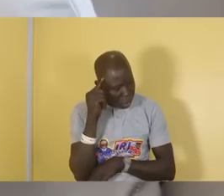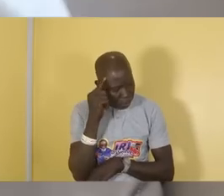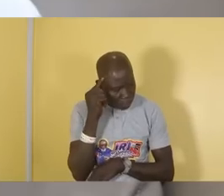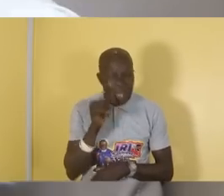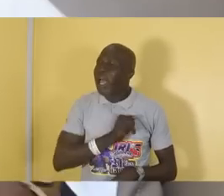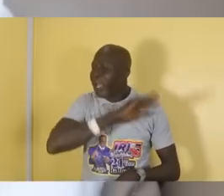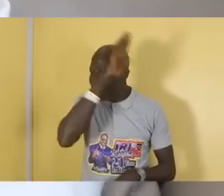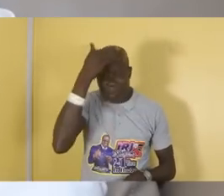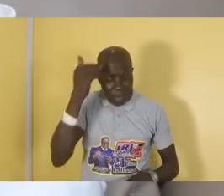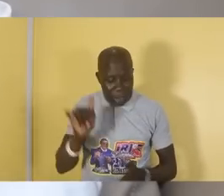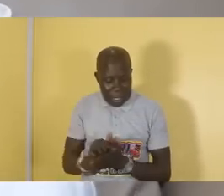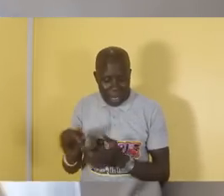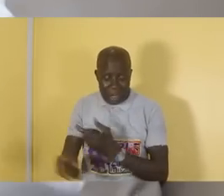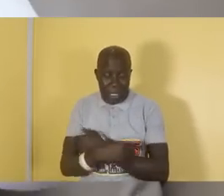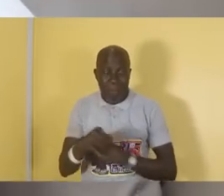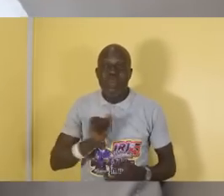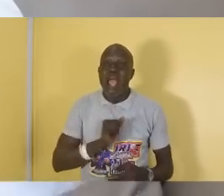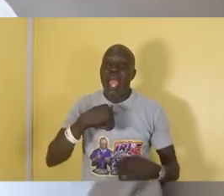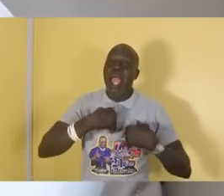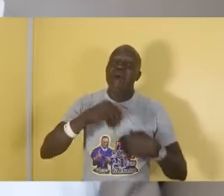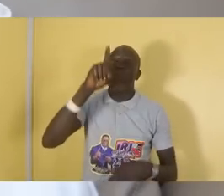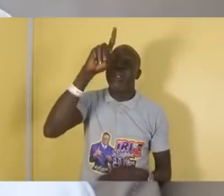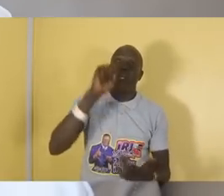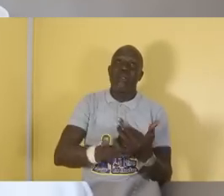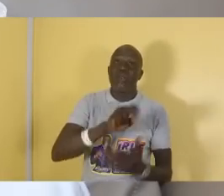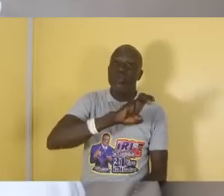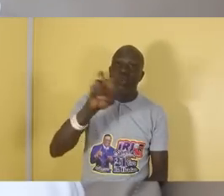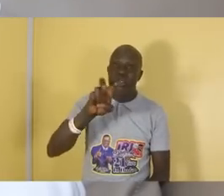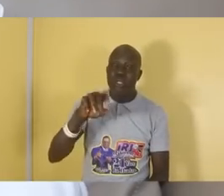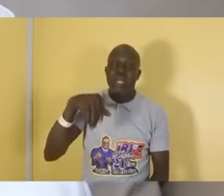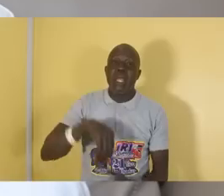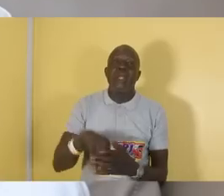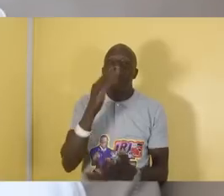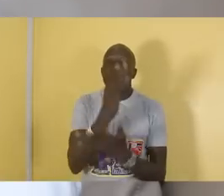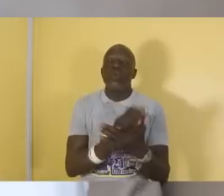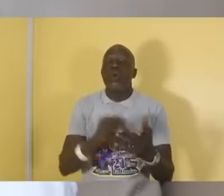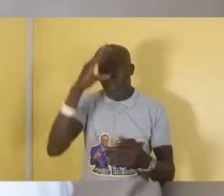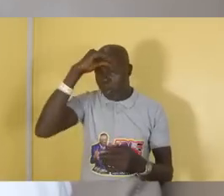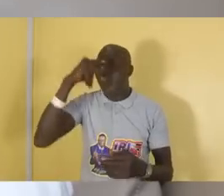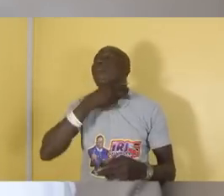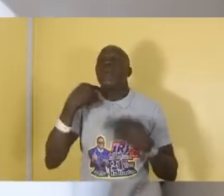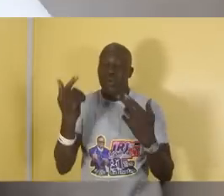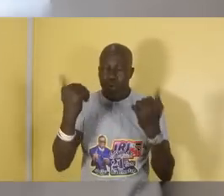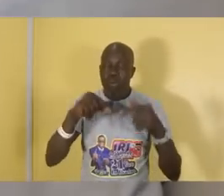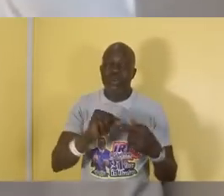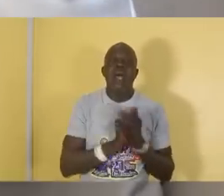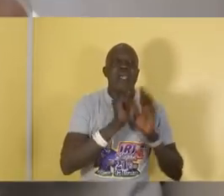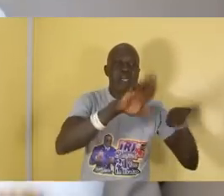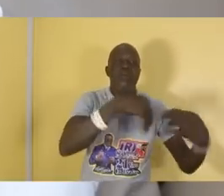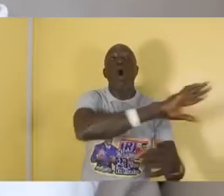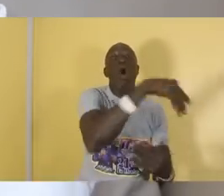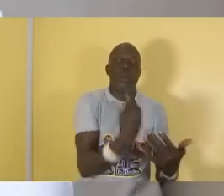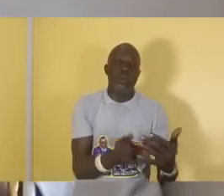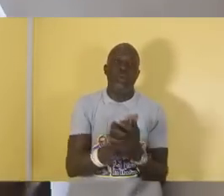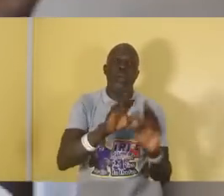do? I cannot forget that. Only 1,200. I have 1,200 naira. You're sure of that? The man of God came. I gave